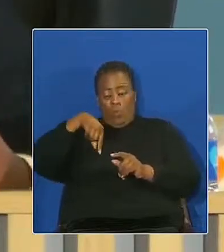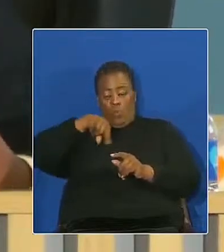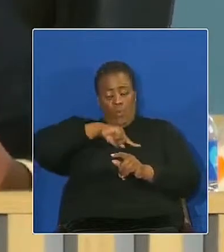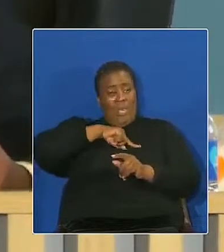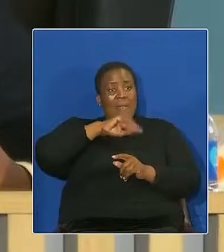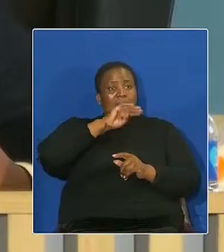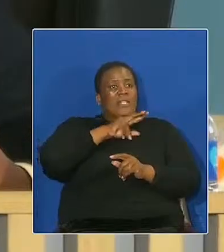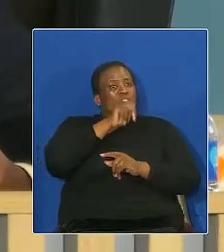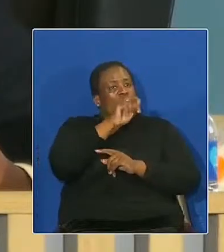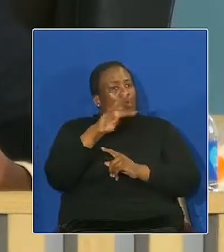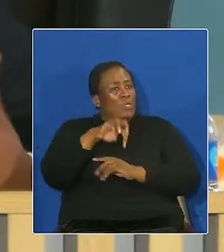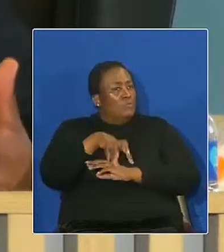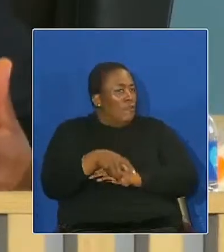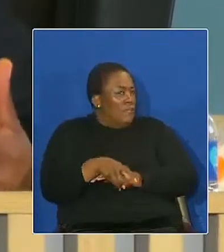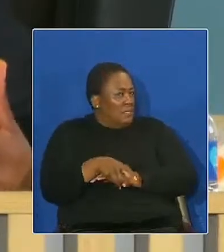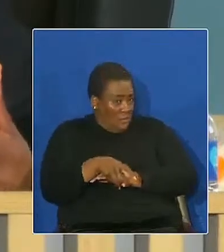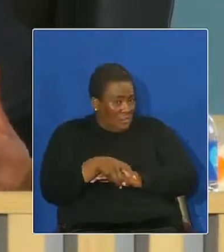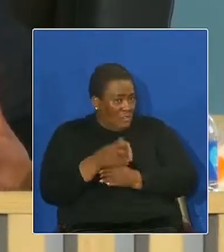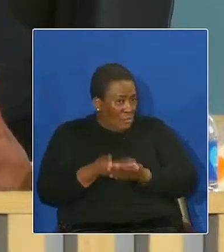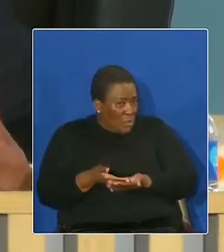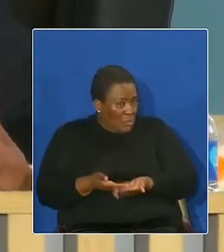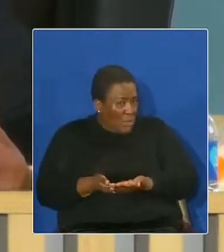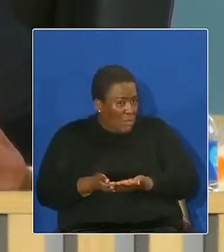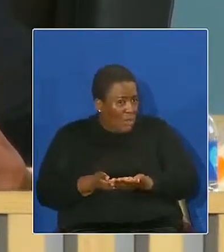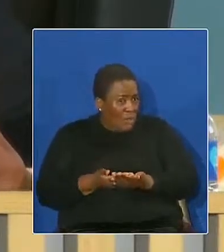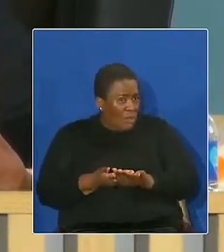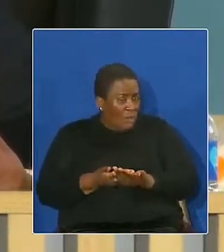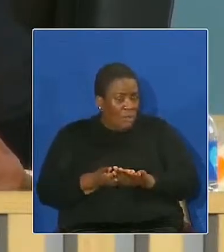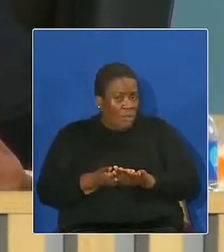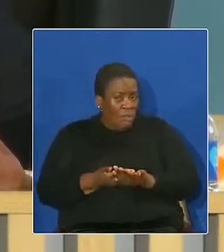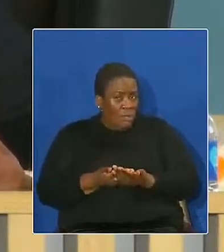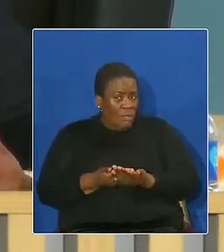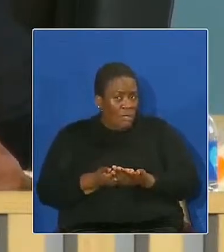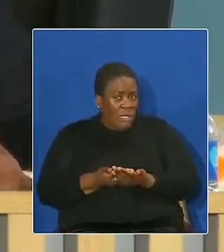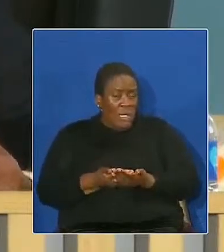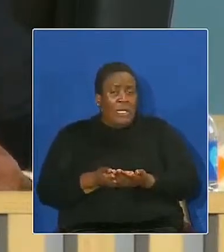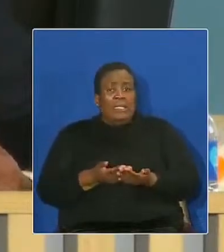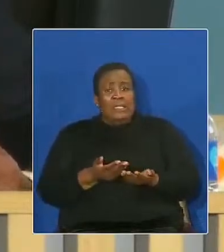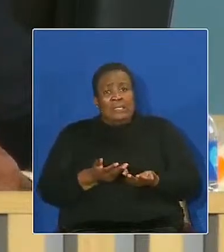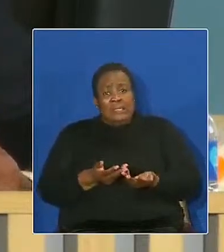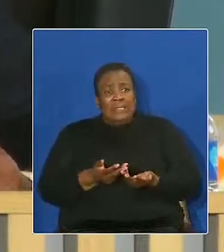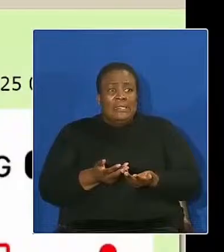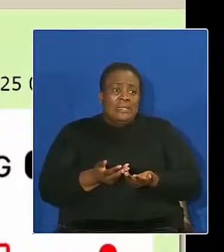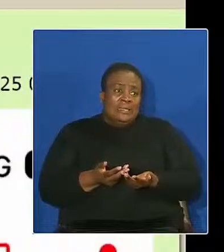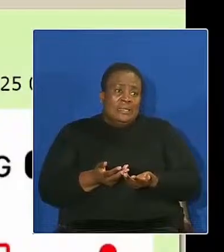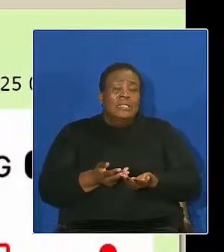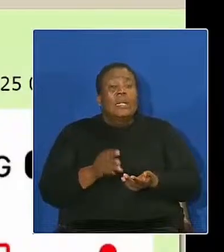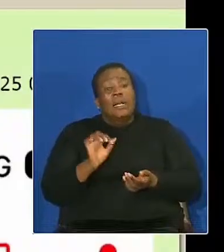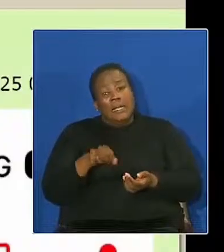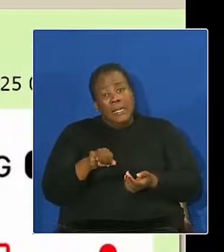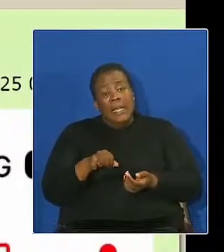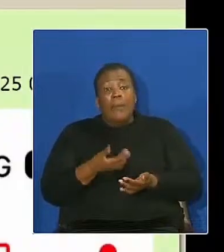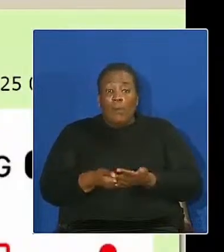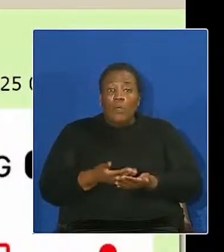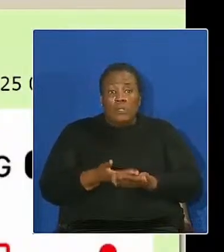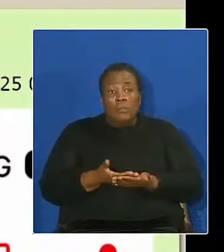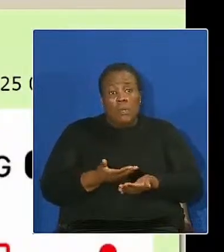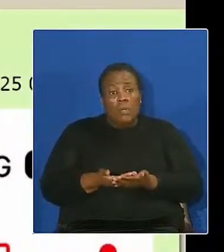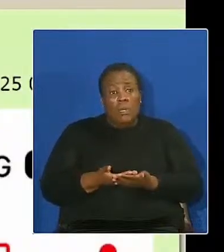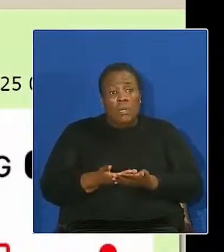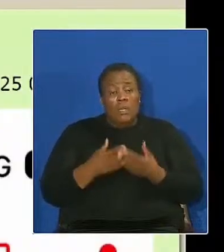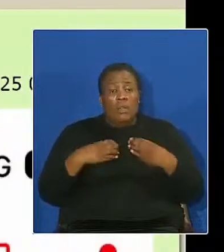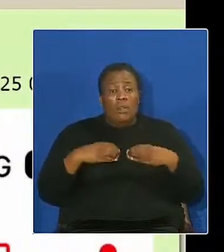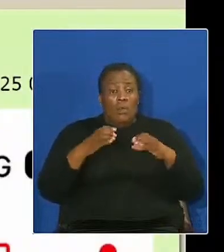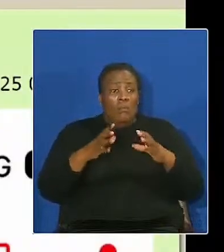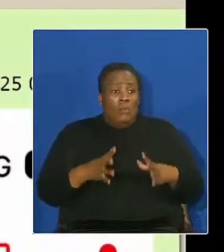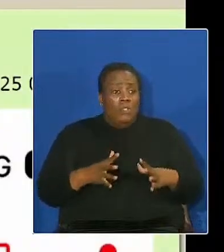Northwest Province. It's possible. It still might be possible, Commissioner,